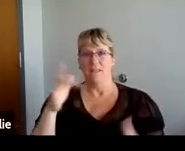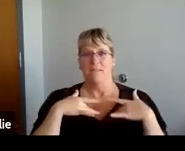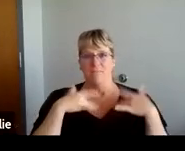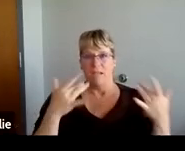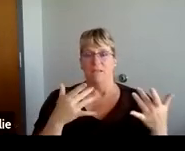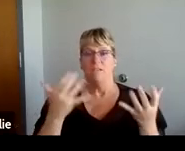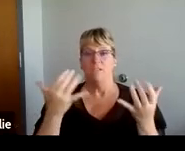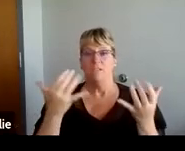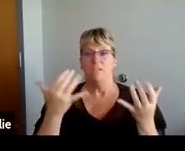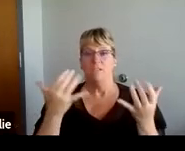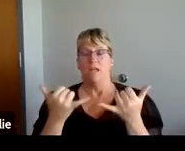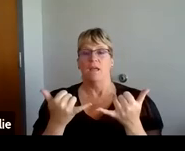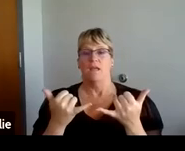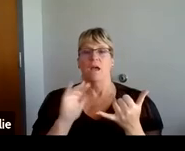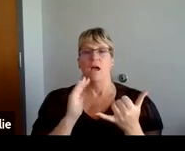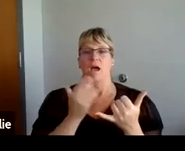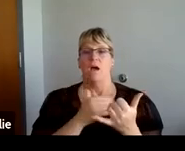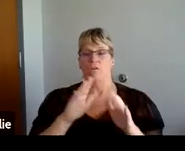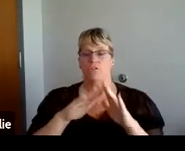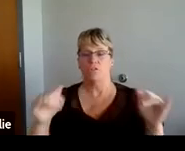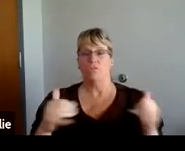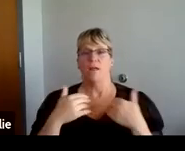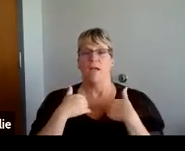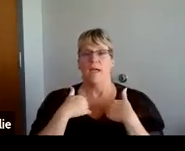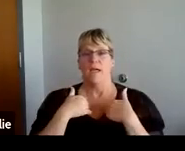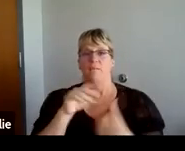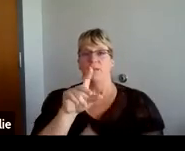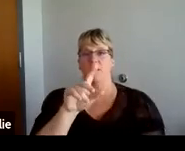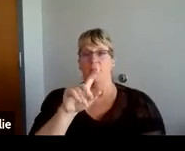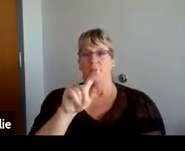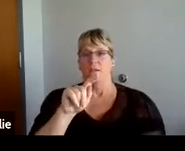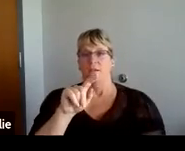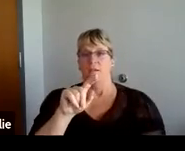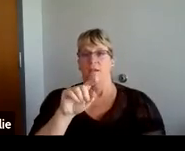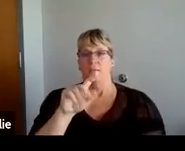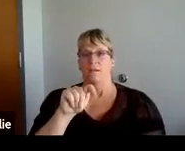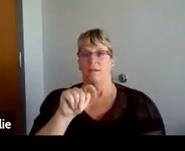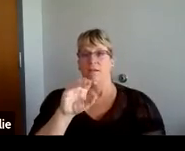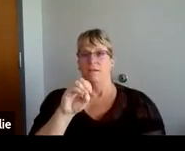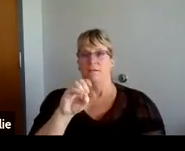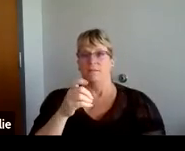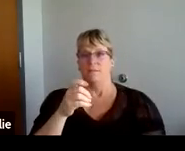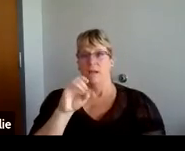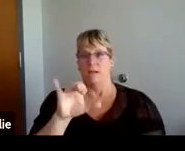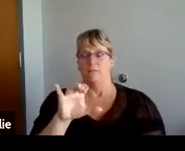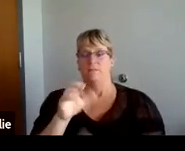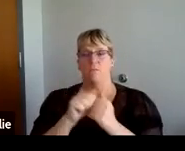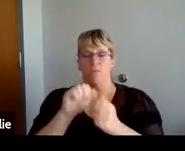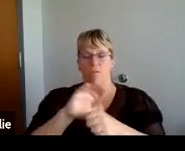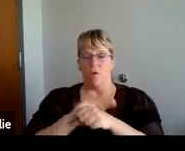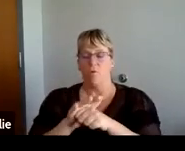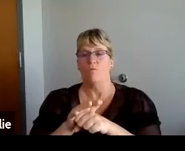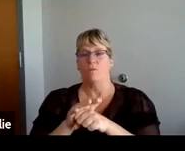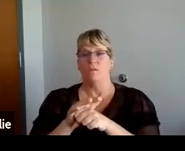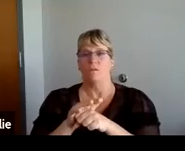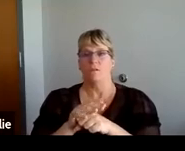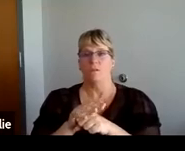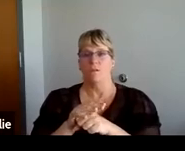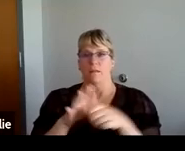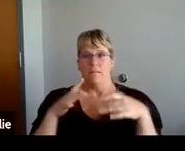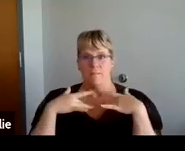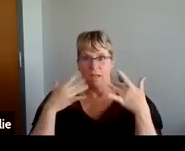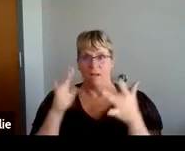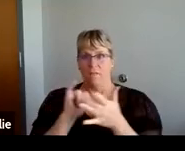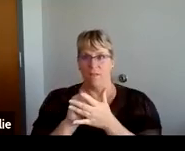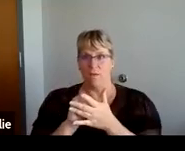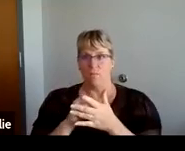having a traumatic, toxic event, toxic, stressful event, given the COVID pandemic that we are